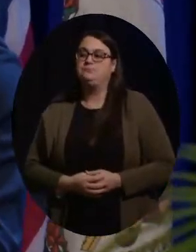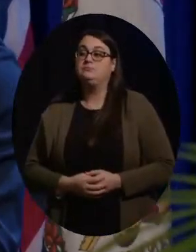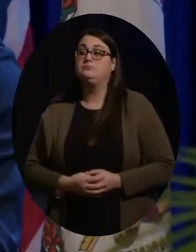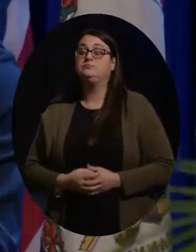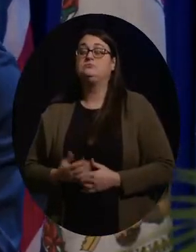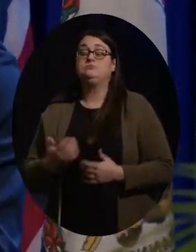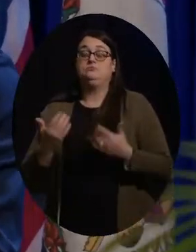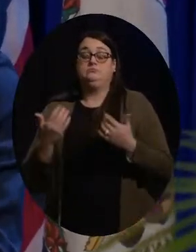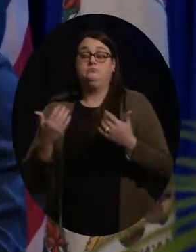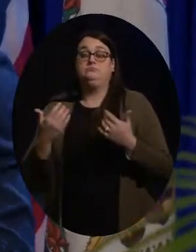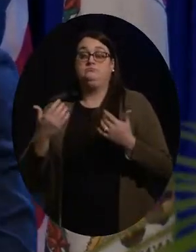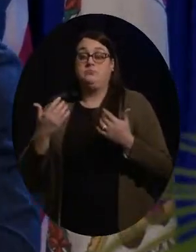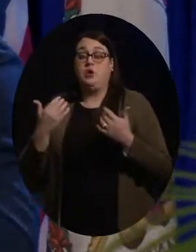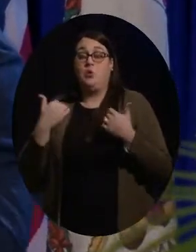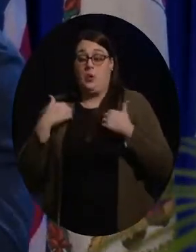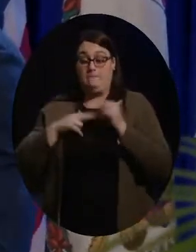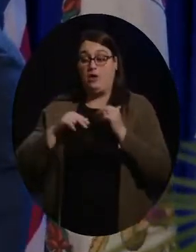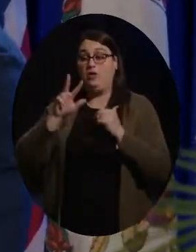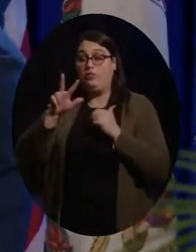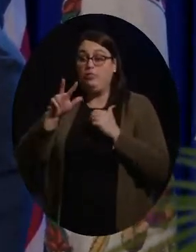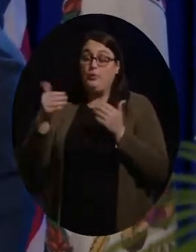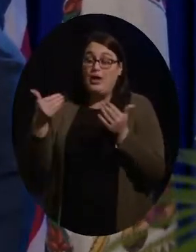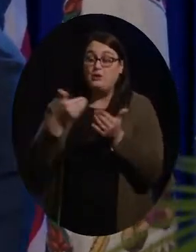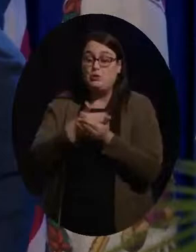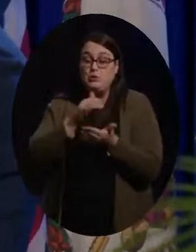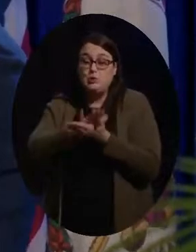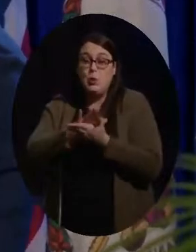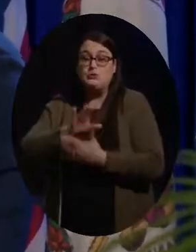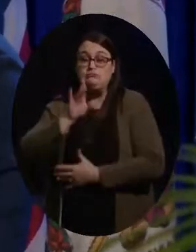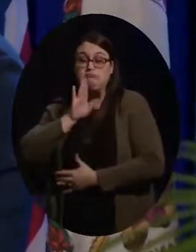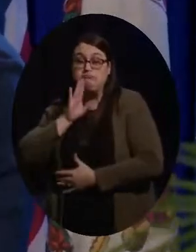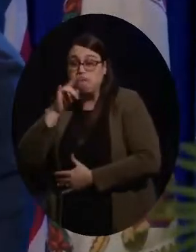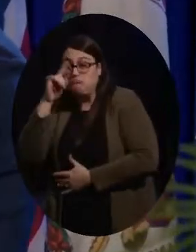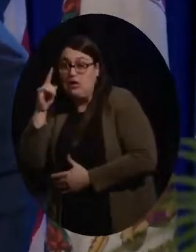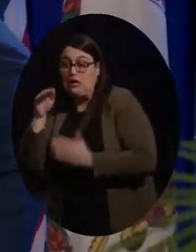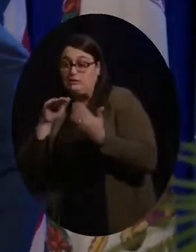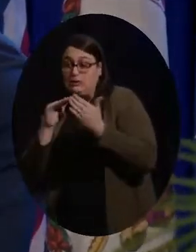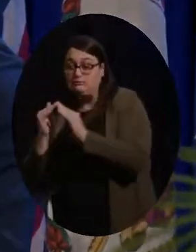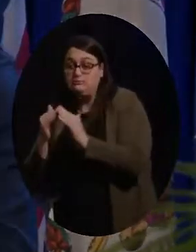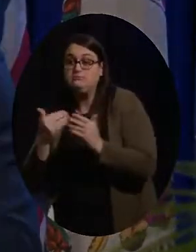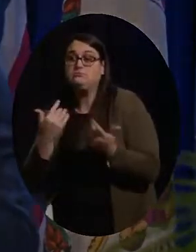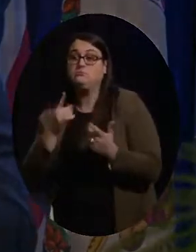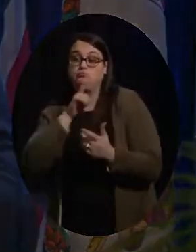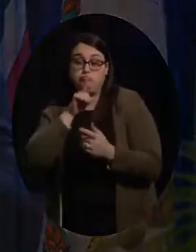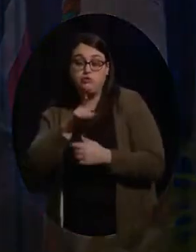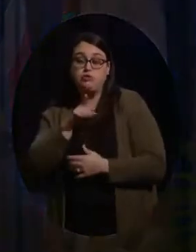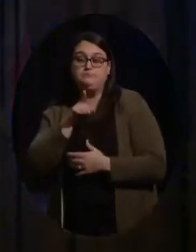We have built three new schools in black and brown neighborhoods. Yeah.